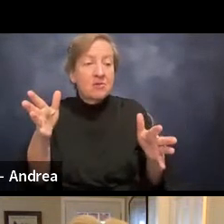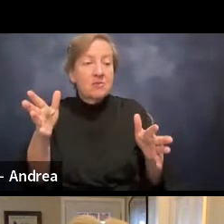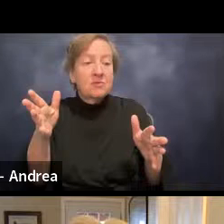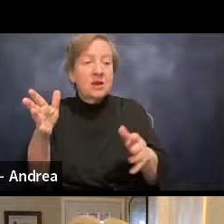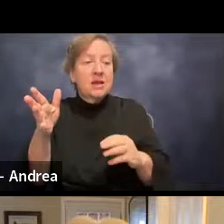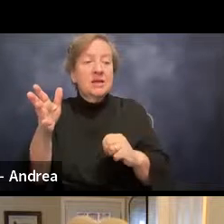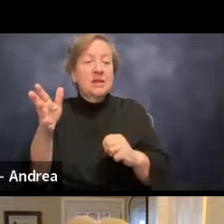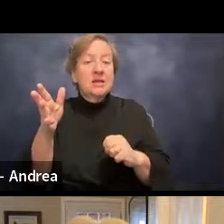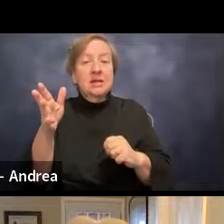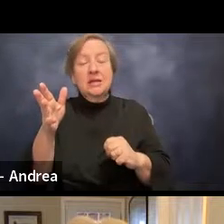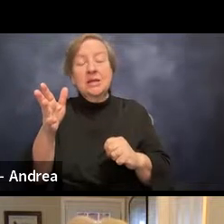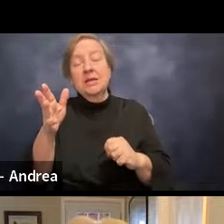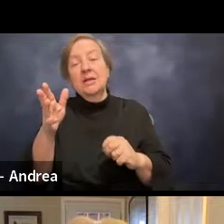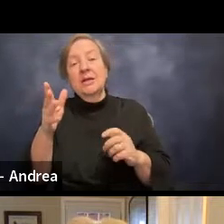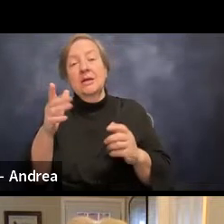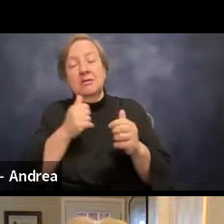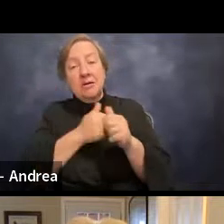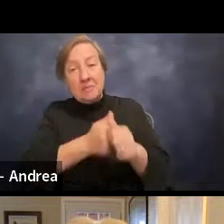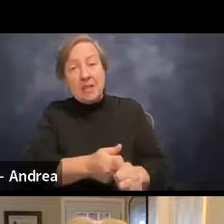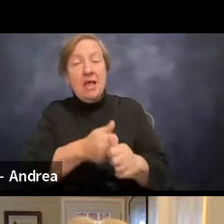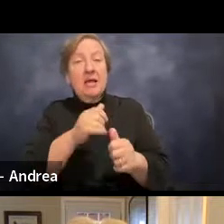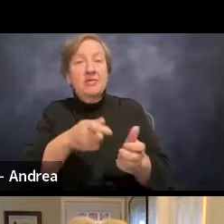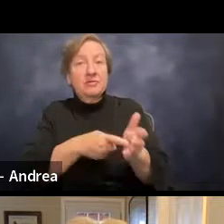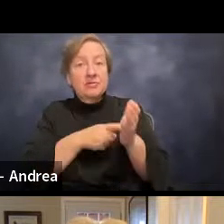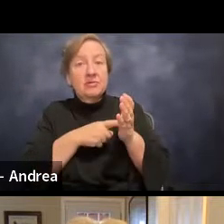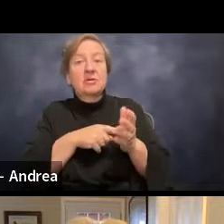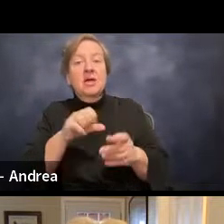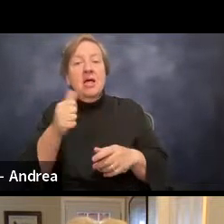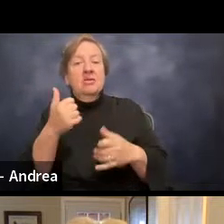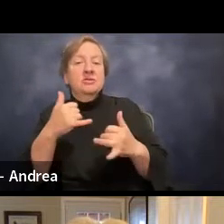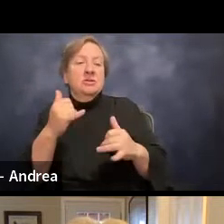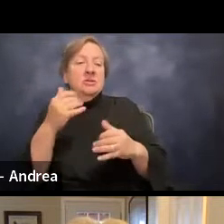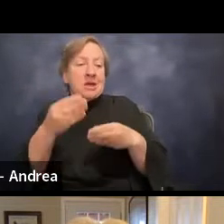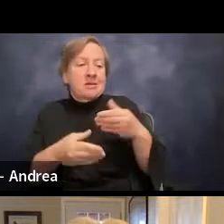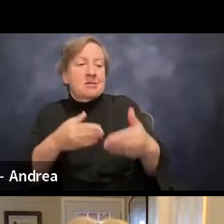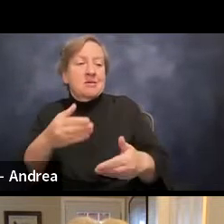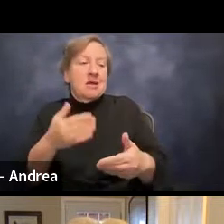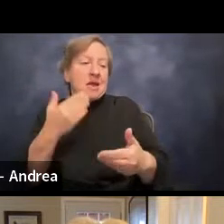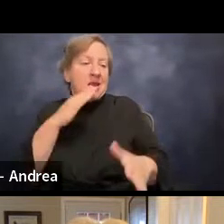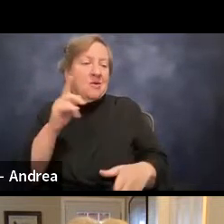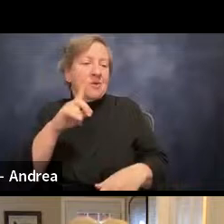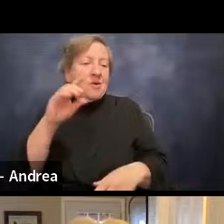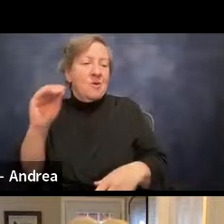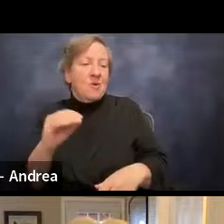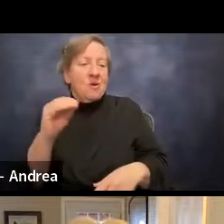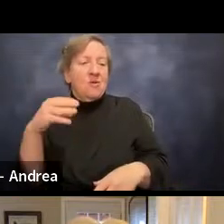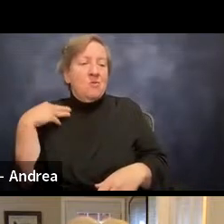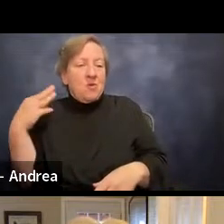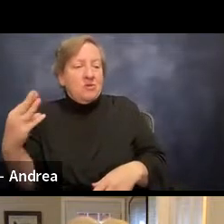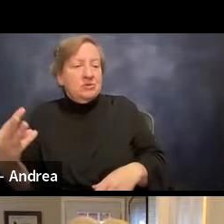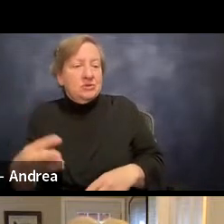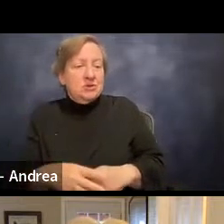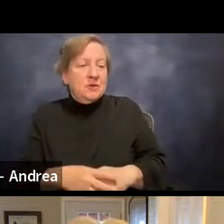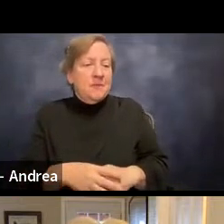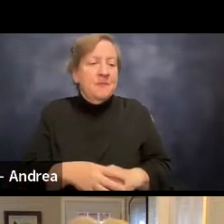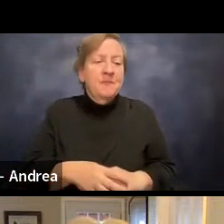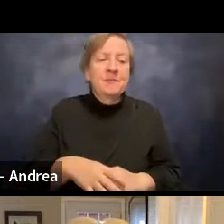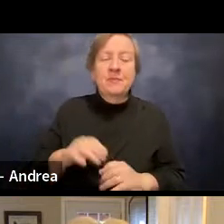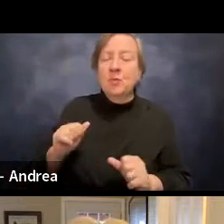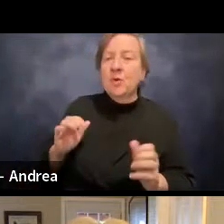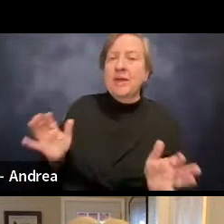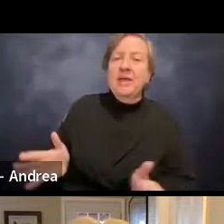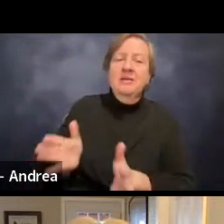complying with the new regulations. Others are still implementing that. I don't know where Oregon and Washington is. We can give them a boost of